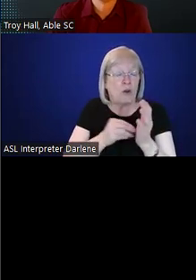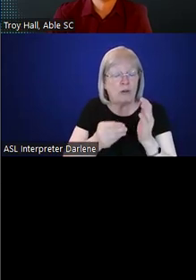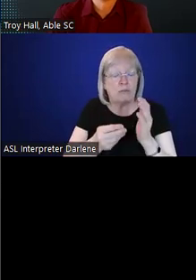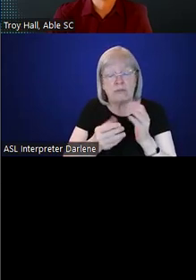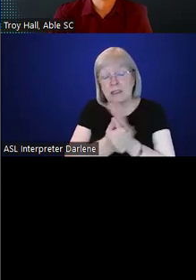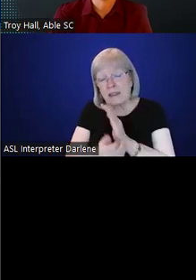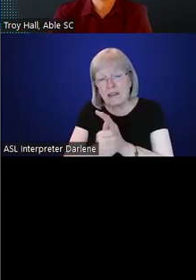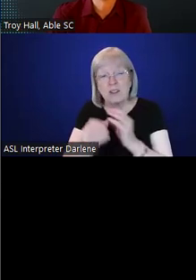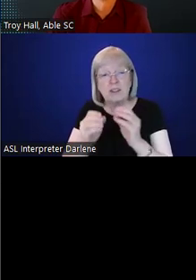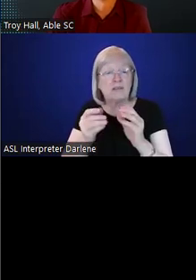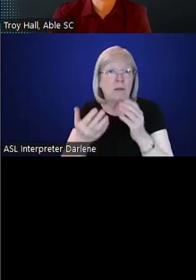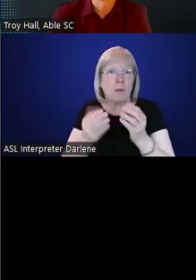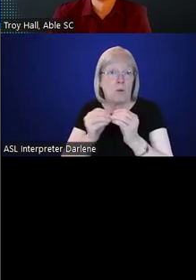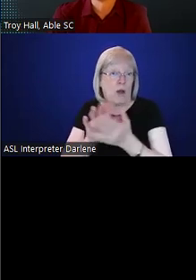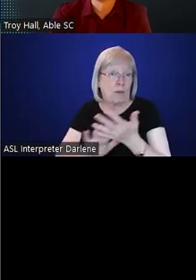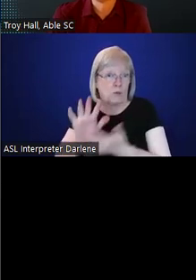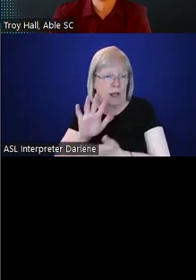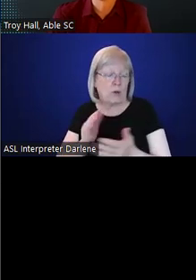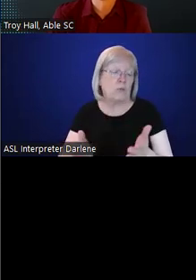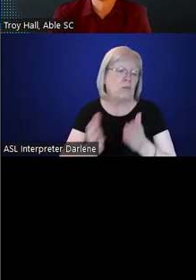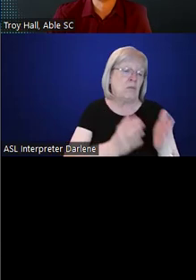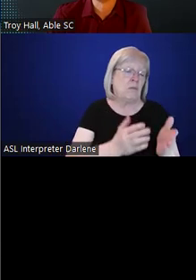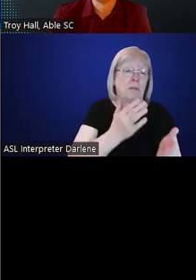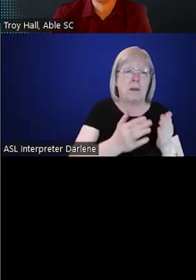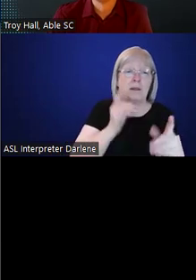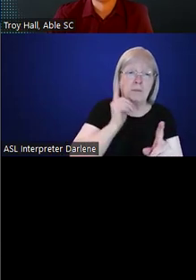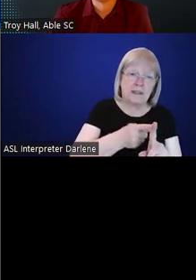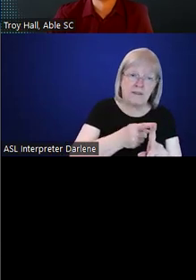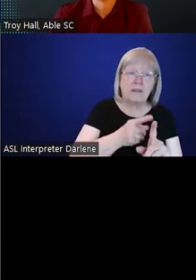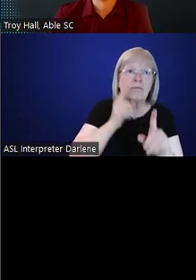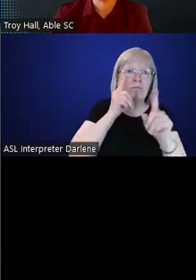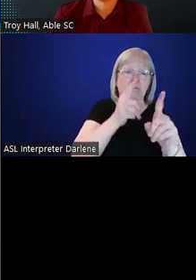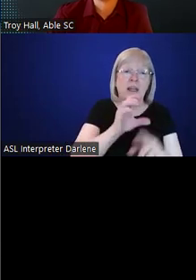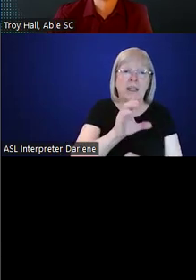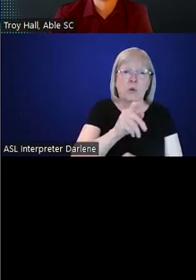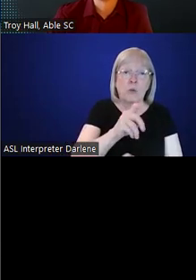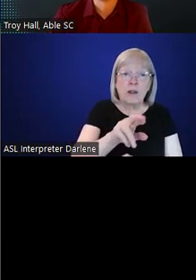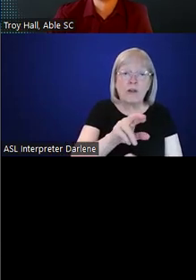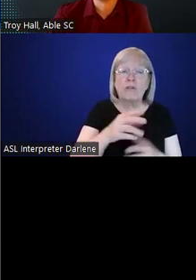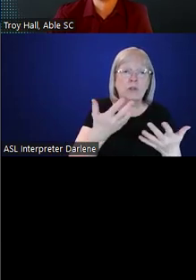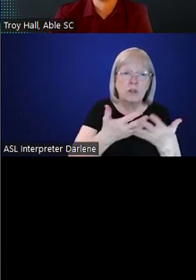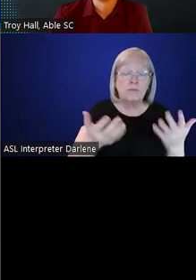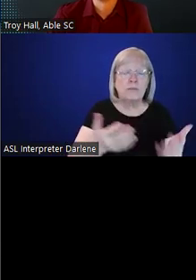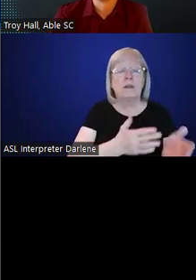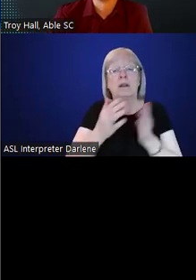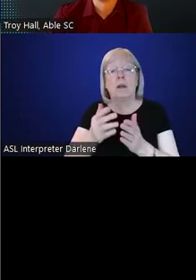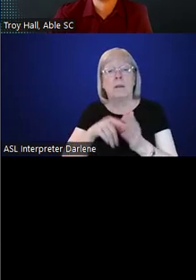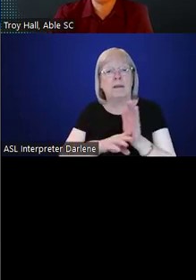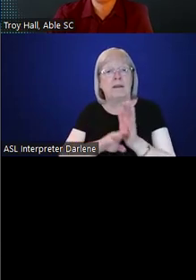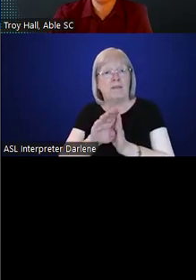sense, very specific career or educational exploration, developing skills meant for